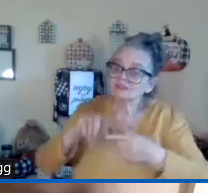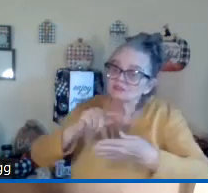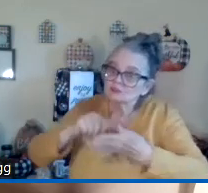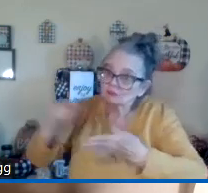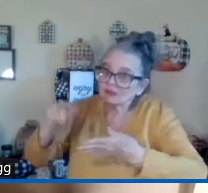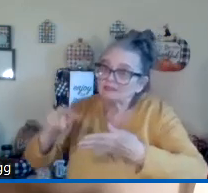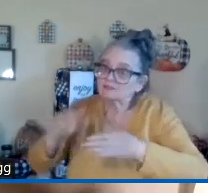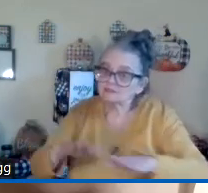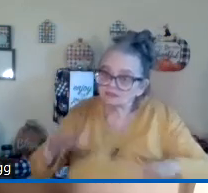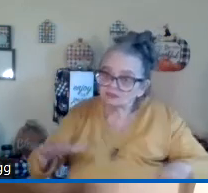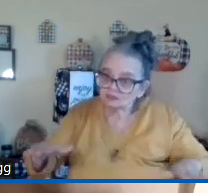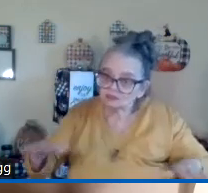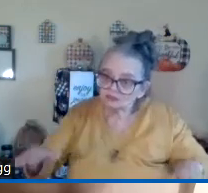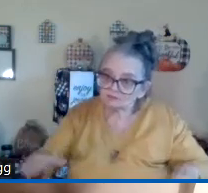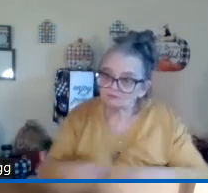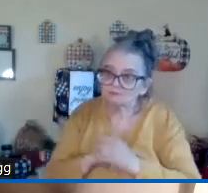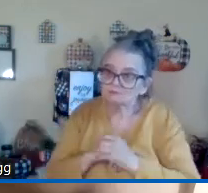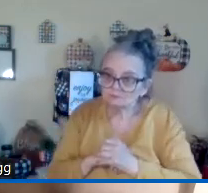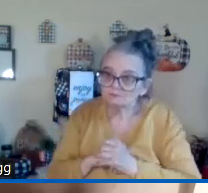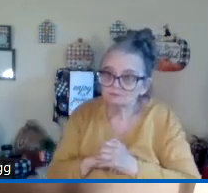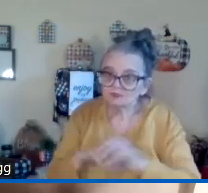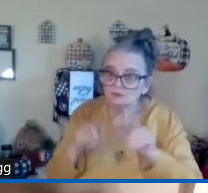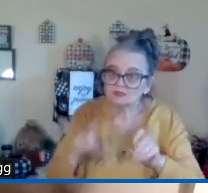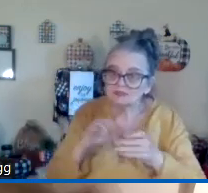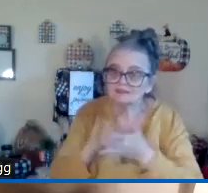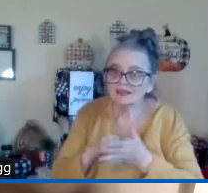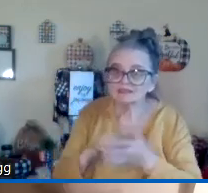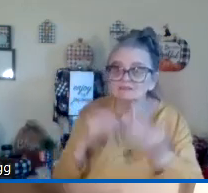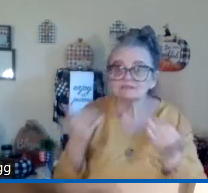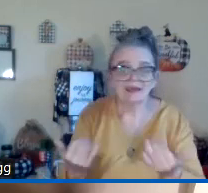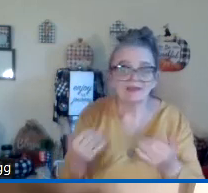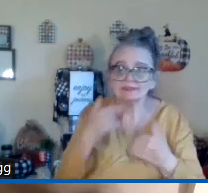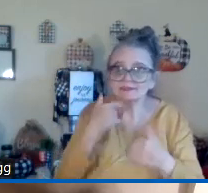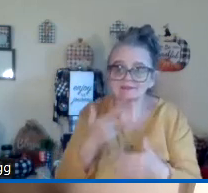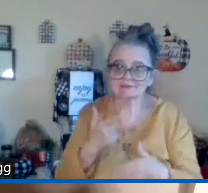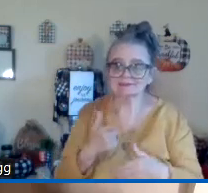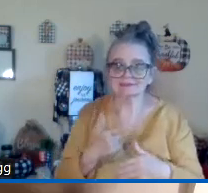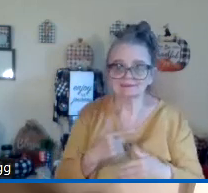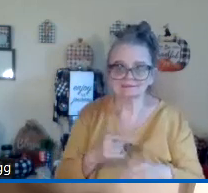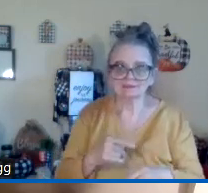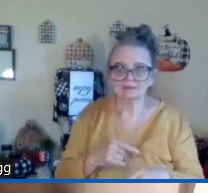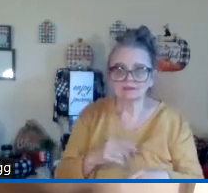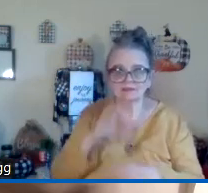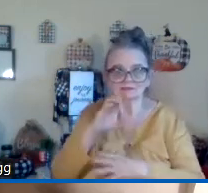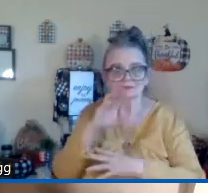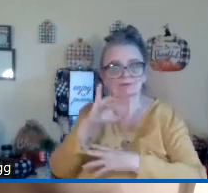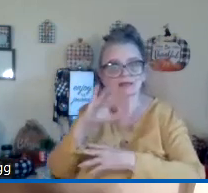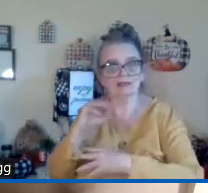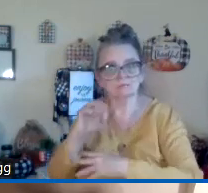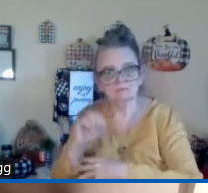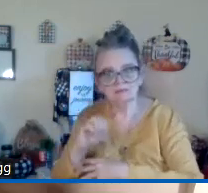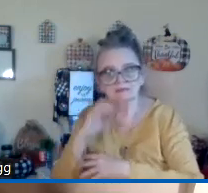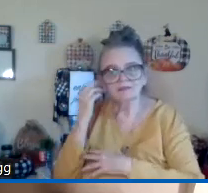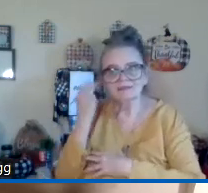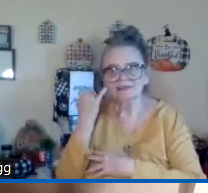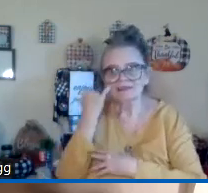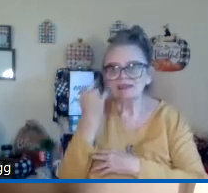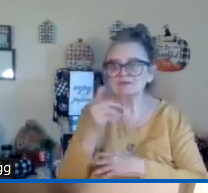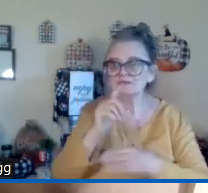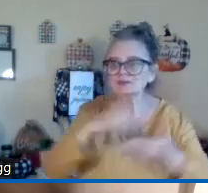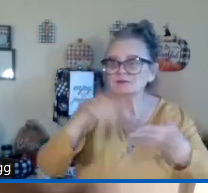don't accept Jesus, because our Savior covers all of that. But if a person